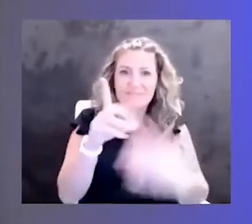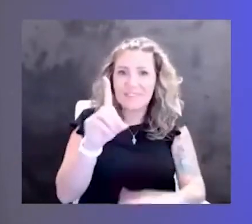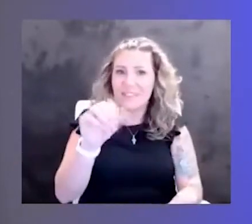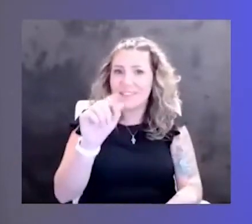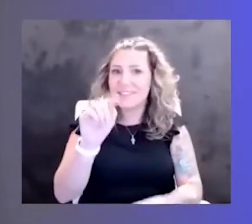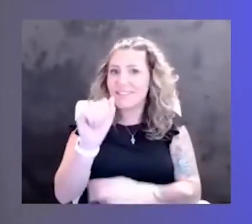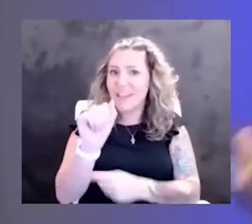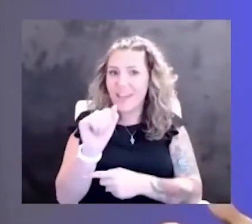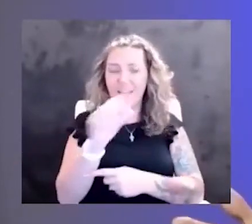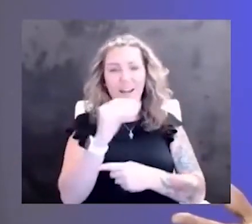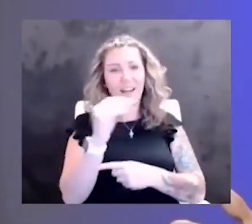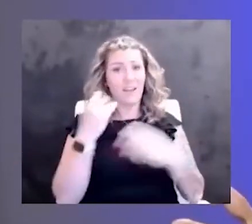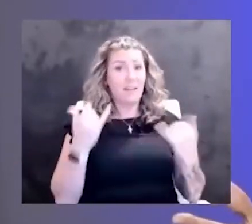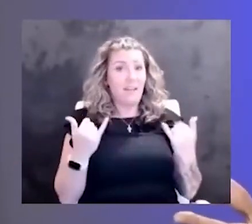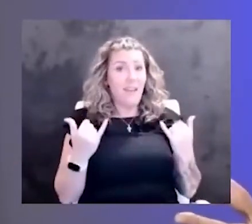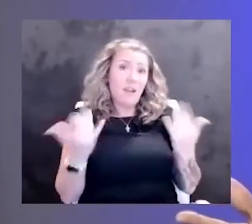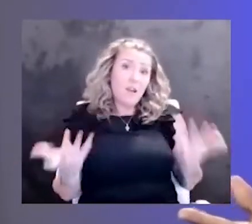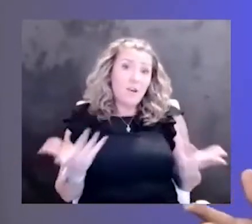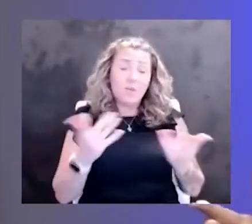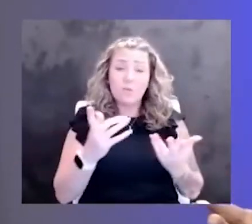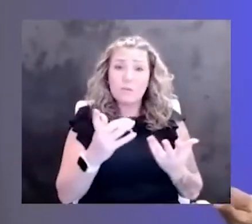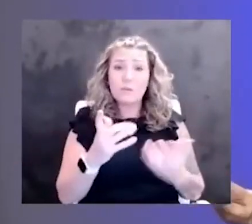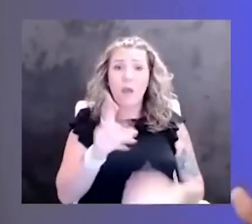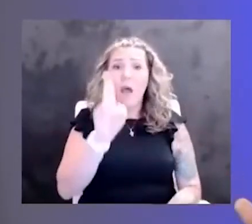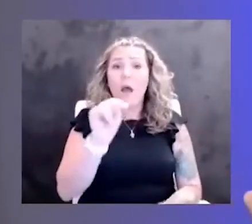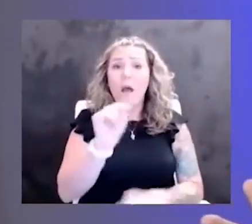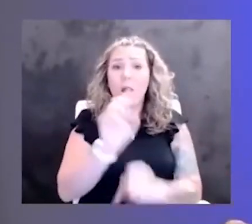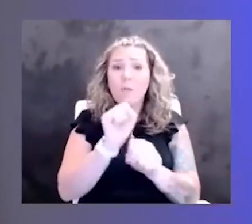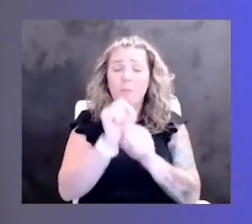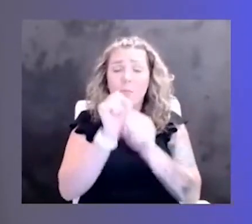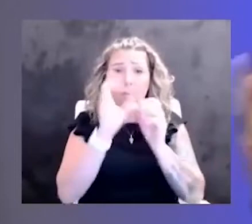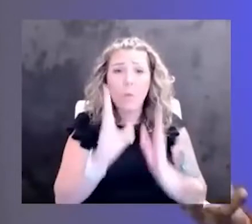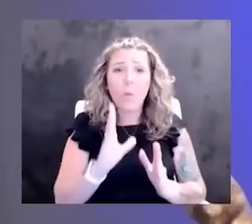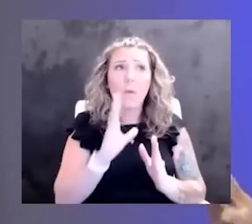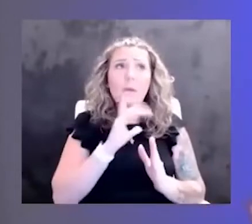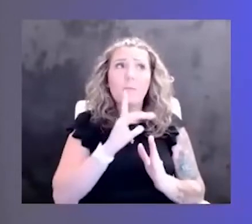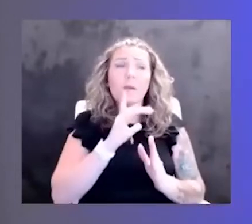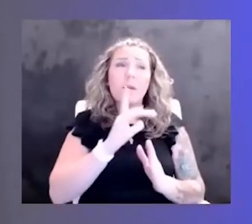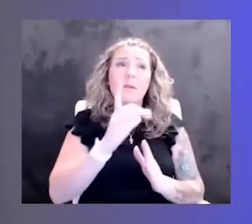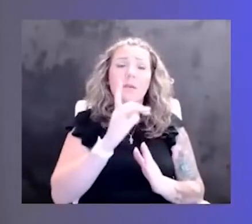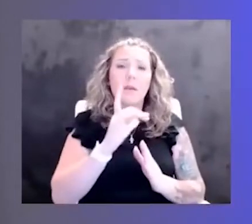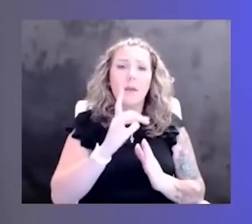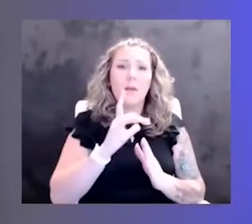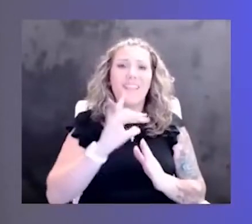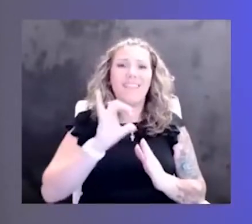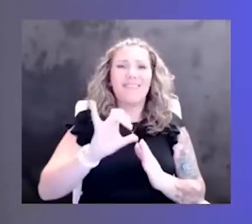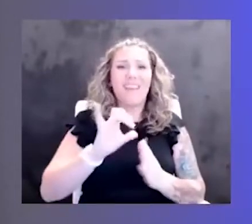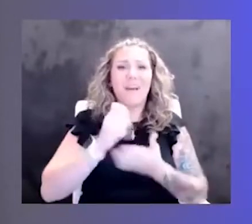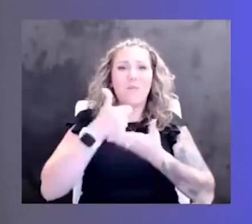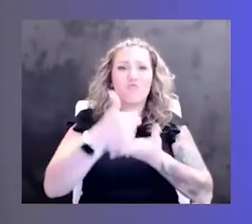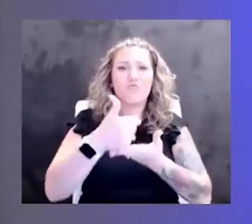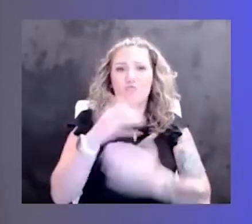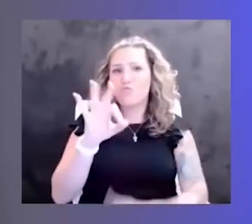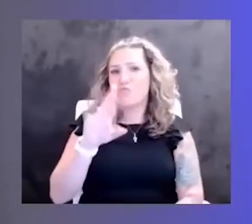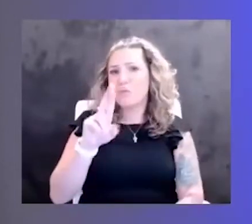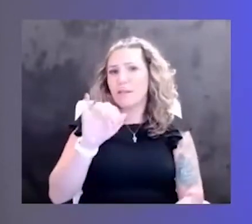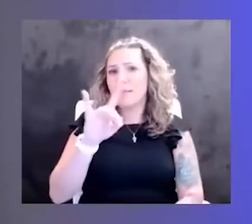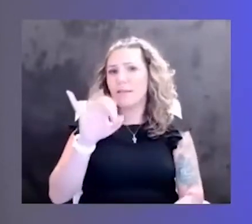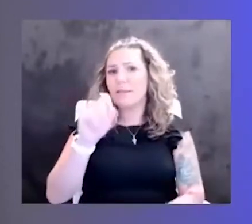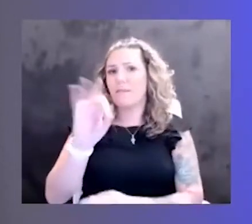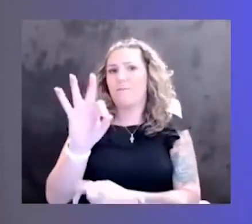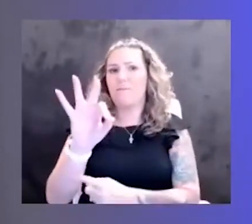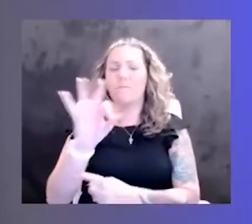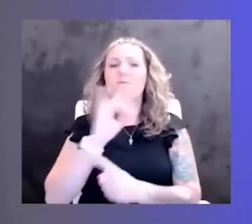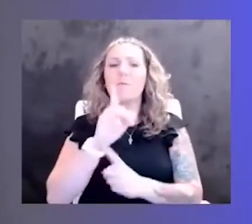now, the unemployment relief that we've provided for folks has really I mean, it's